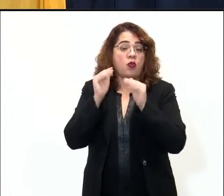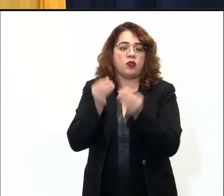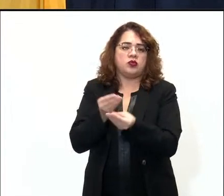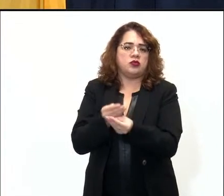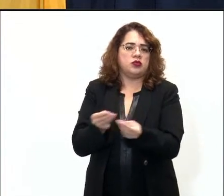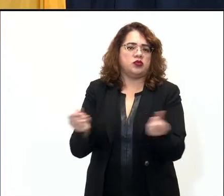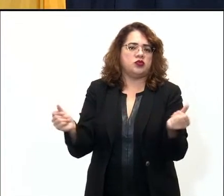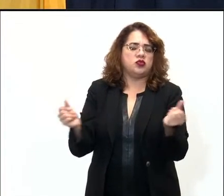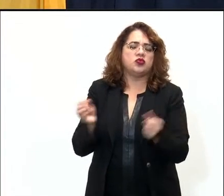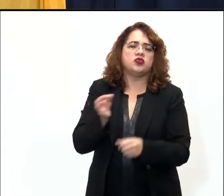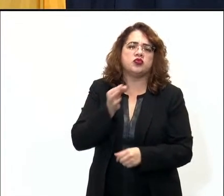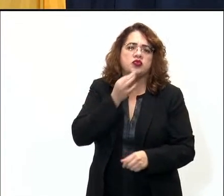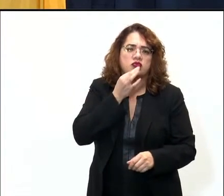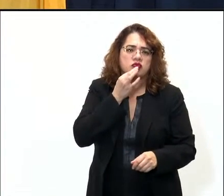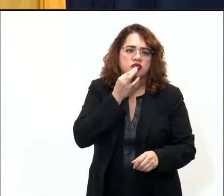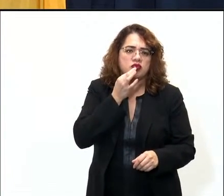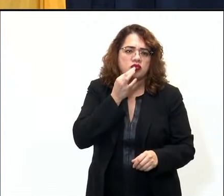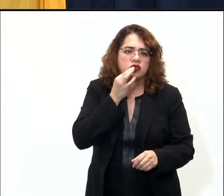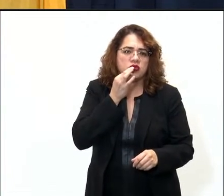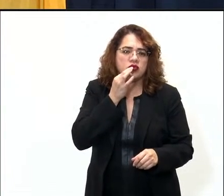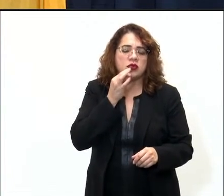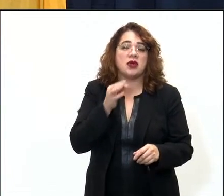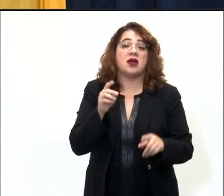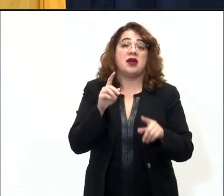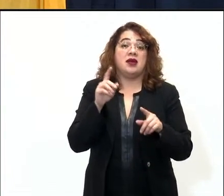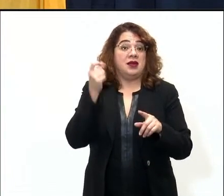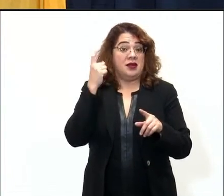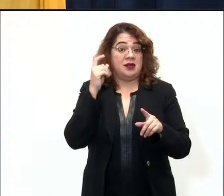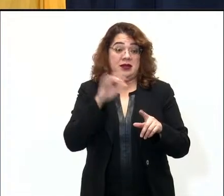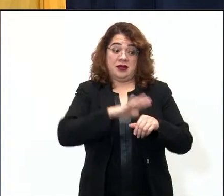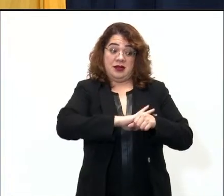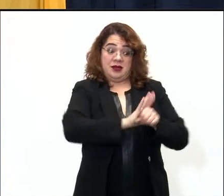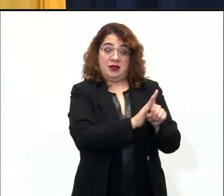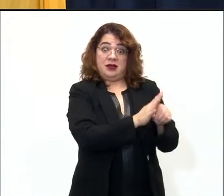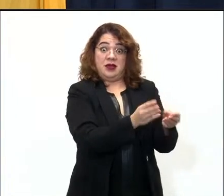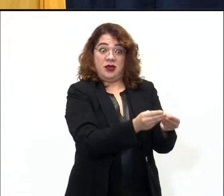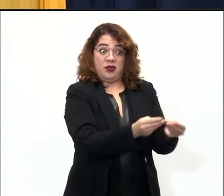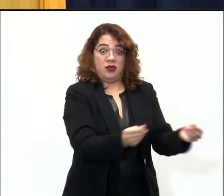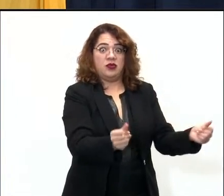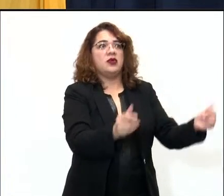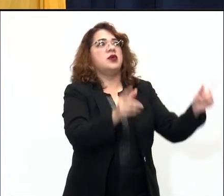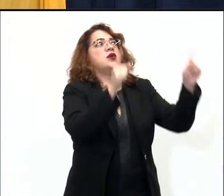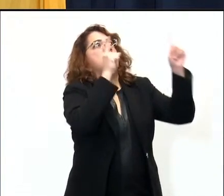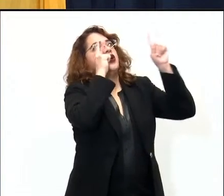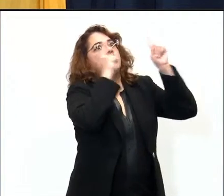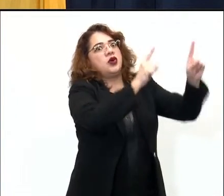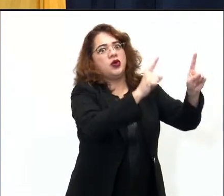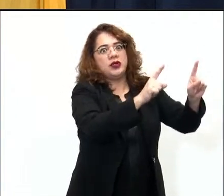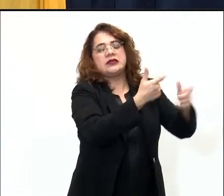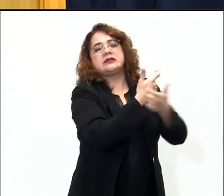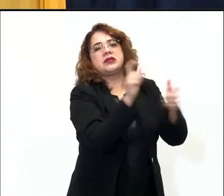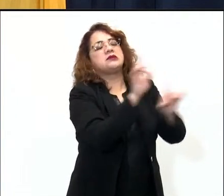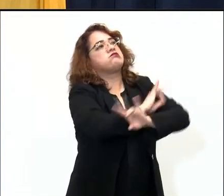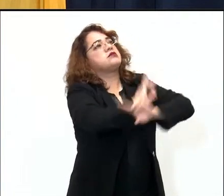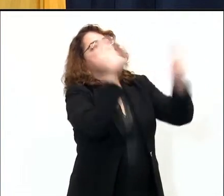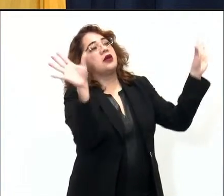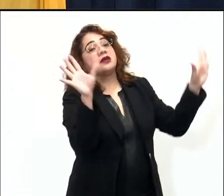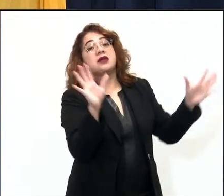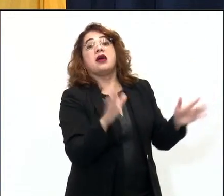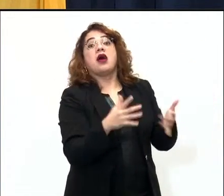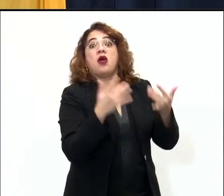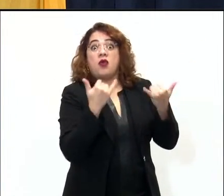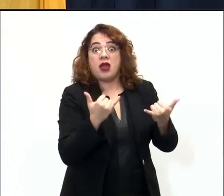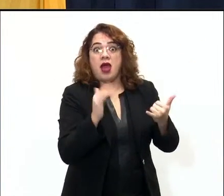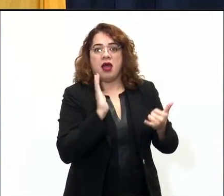this is all happening, we still have a massive crisis as it relates to COVID. But we also have an opportunity, and that is to vaccinate as many people as